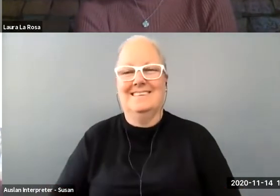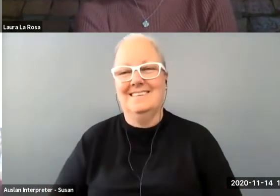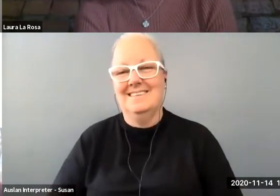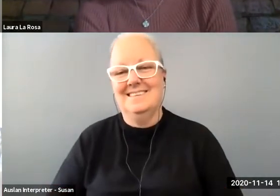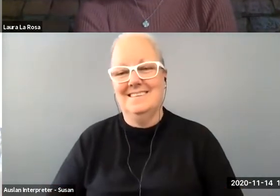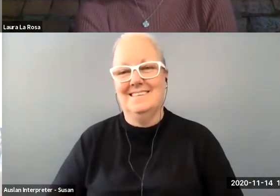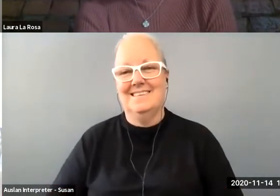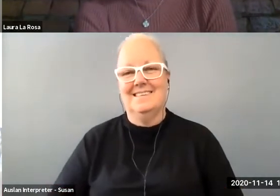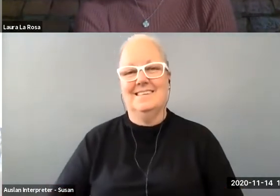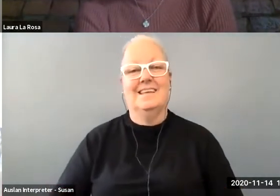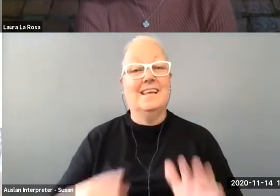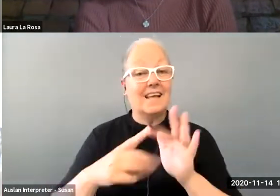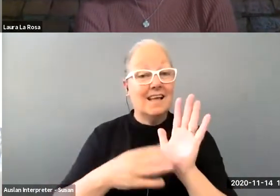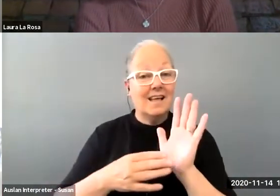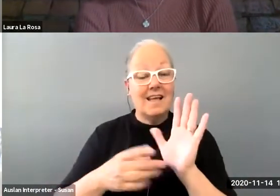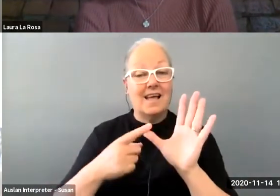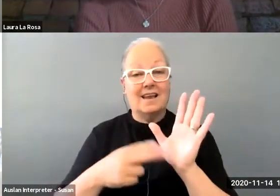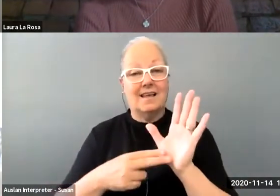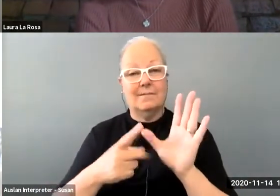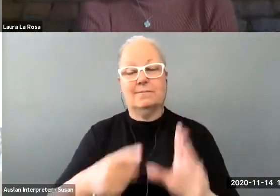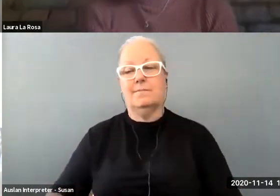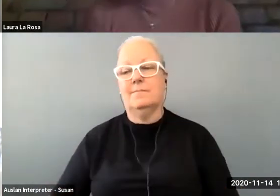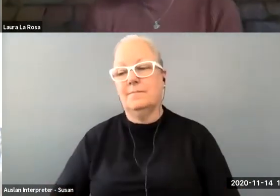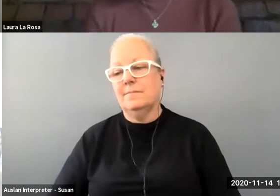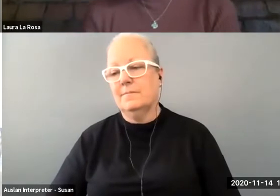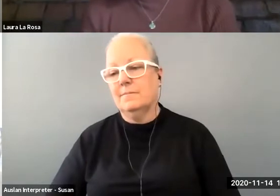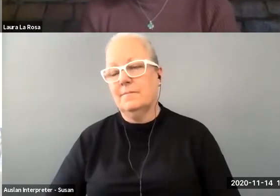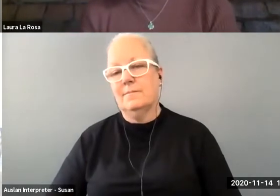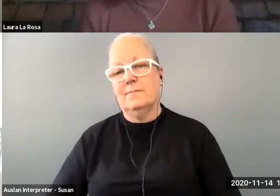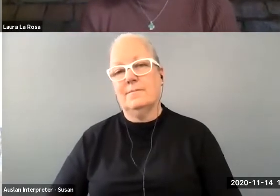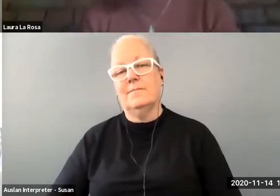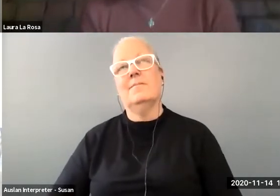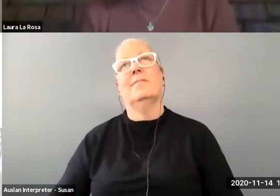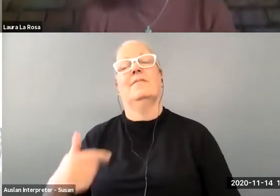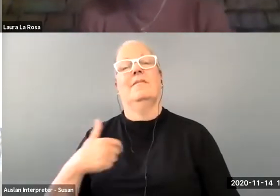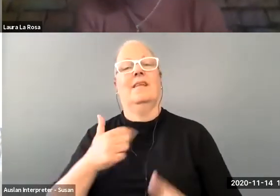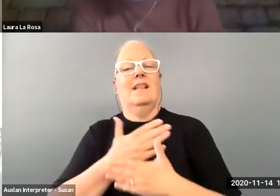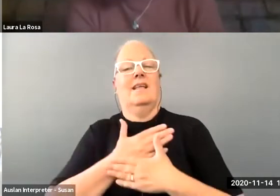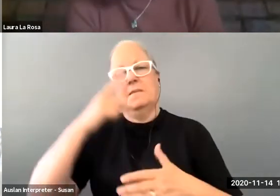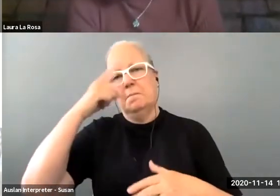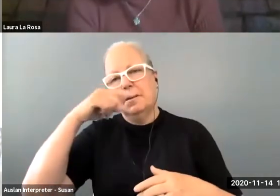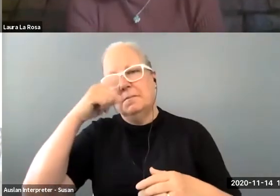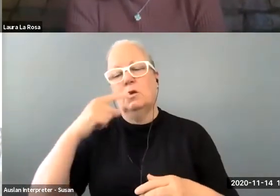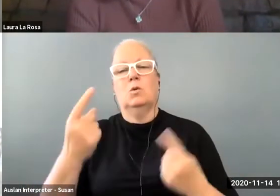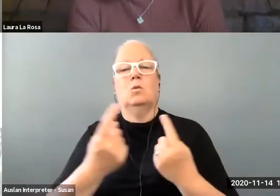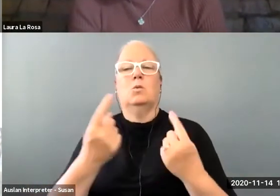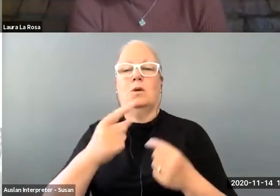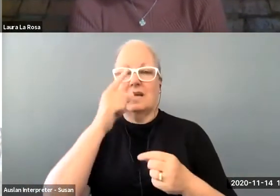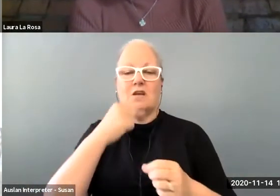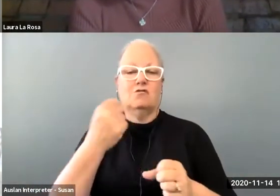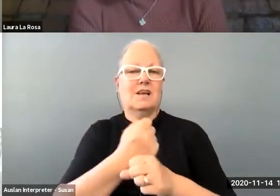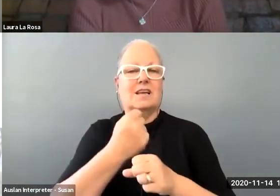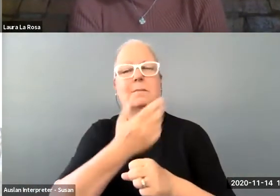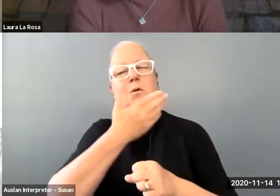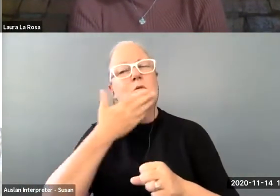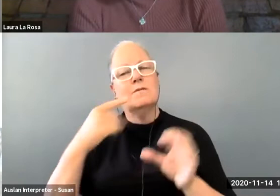Anna? Yeah, I think I am particularly admiring of people who are able to create beautiful